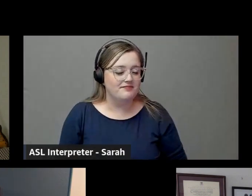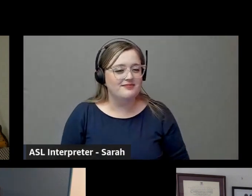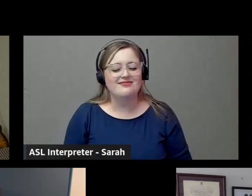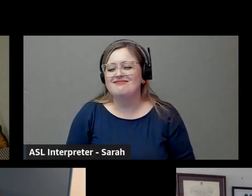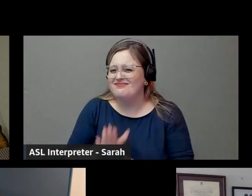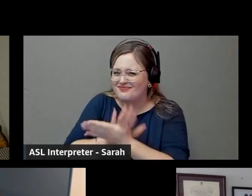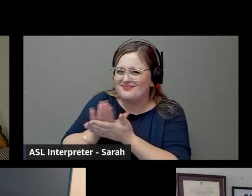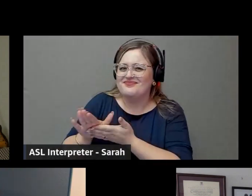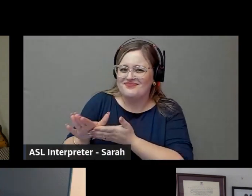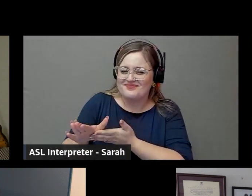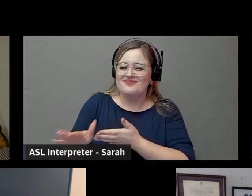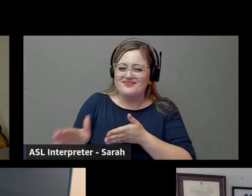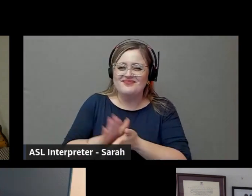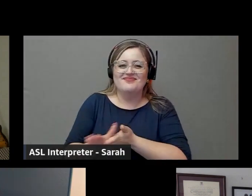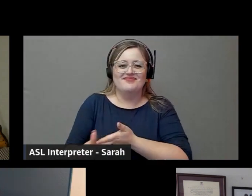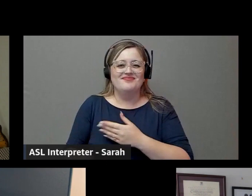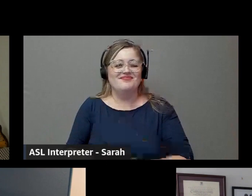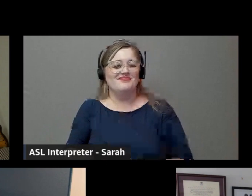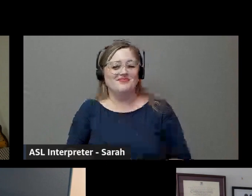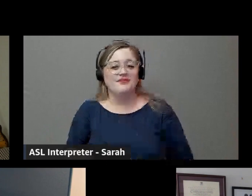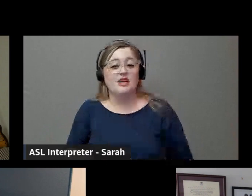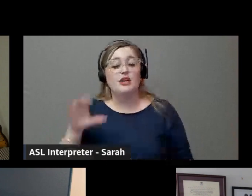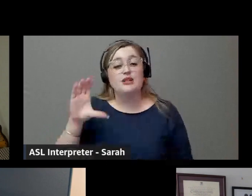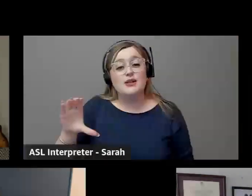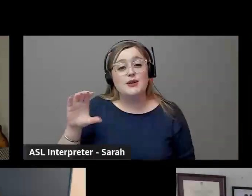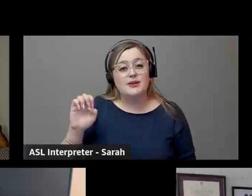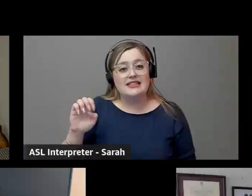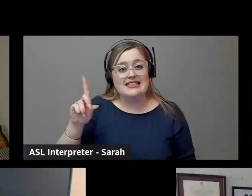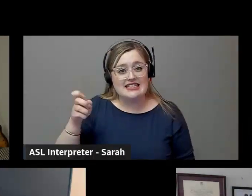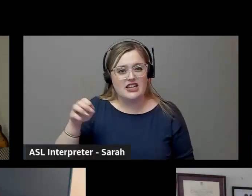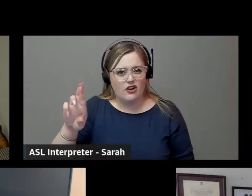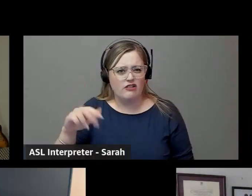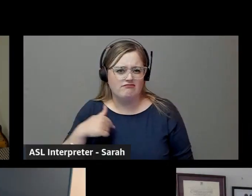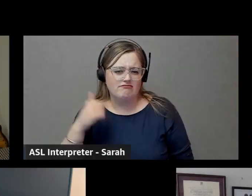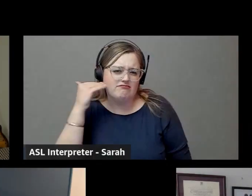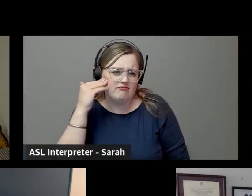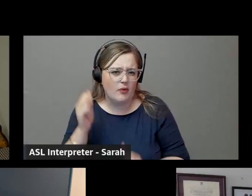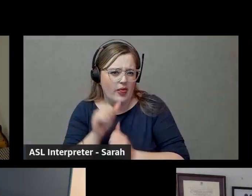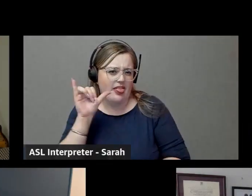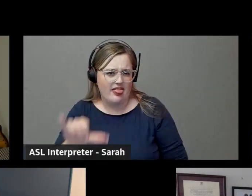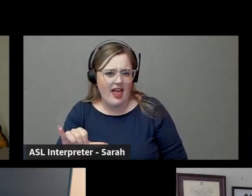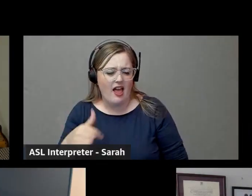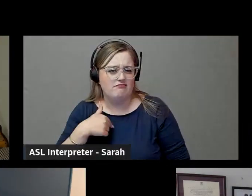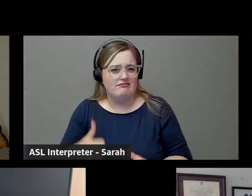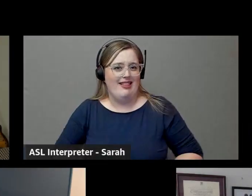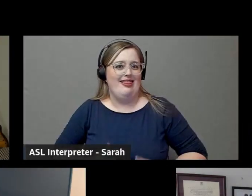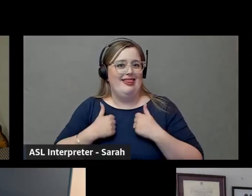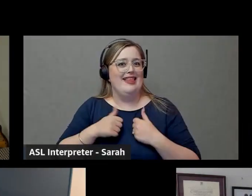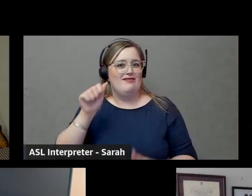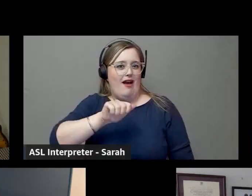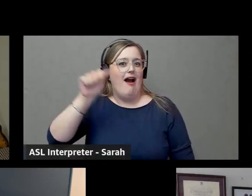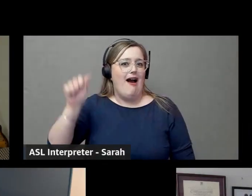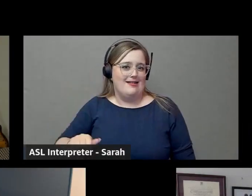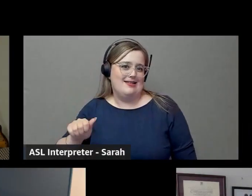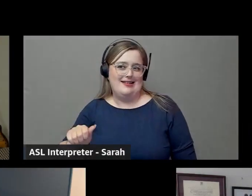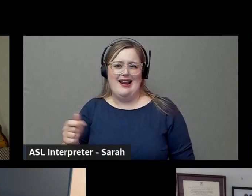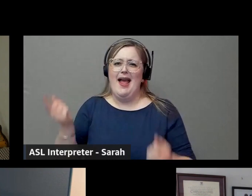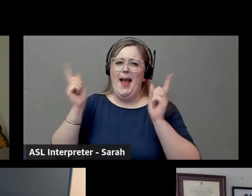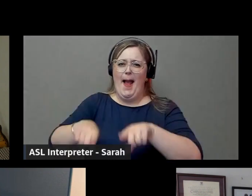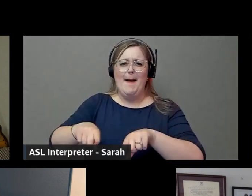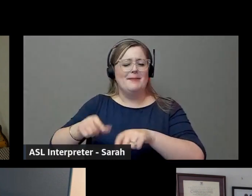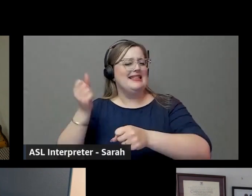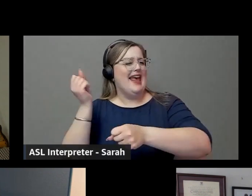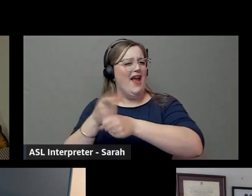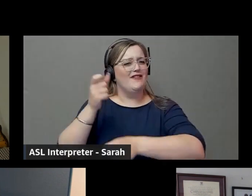Very nice. So Cedar, I'm familiar with it from living in Austin. We get it every year. It causes cedar